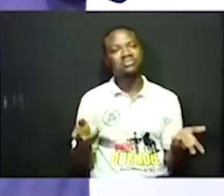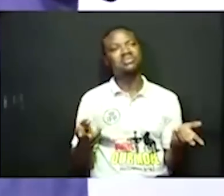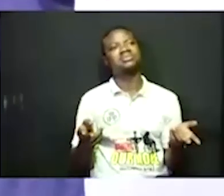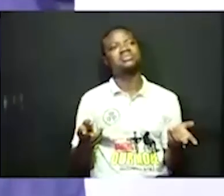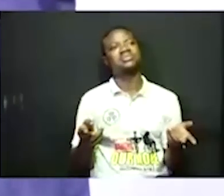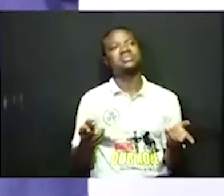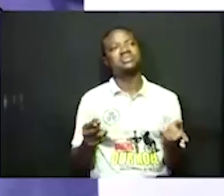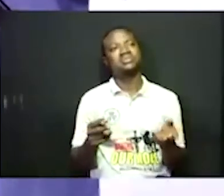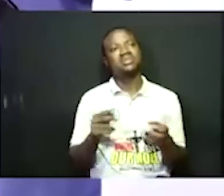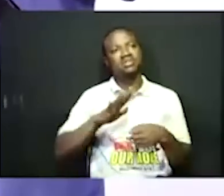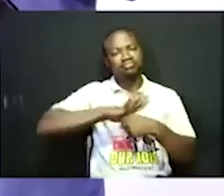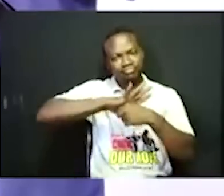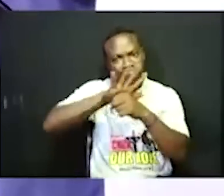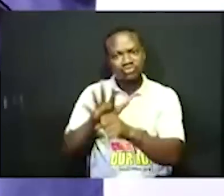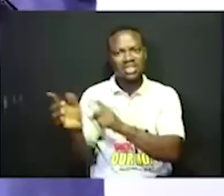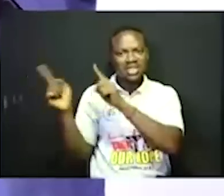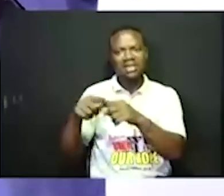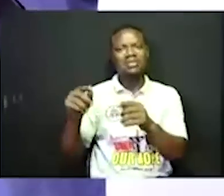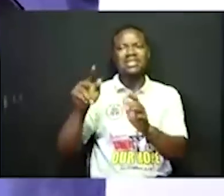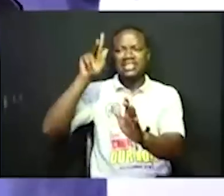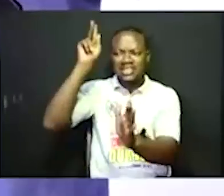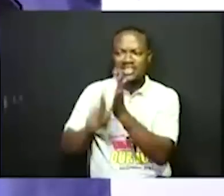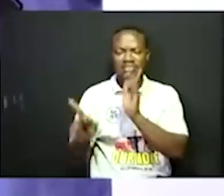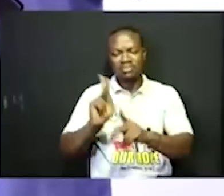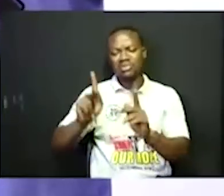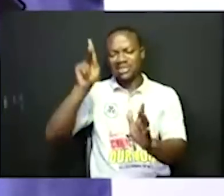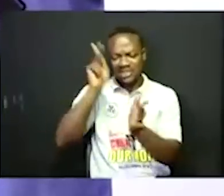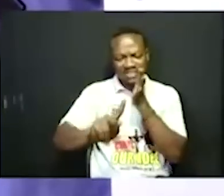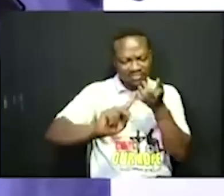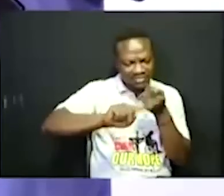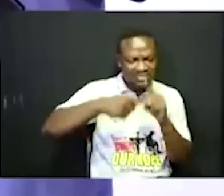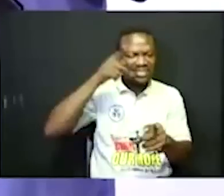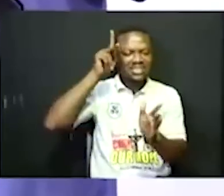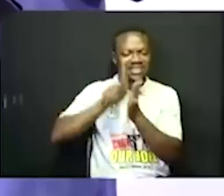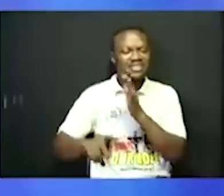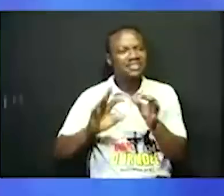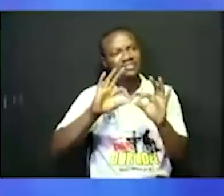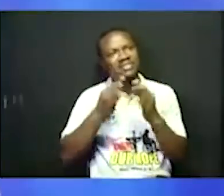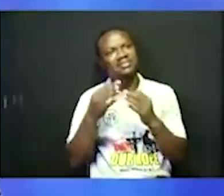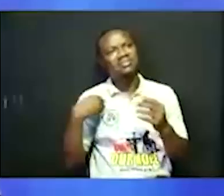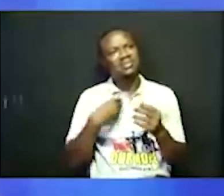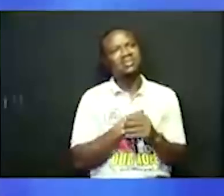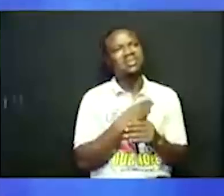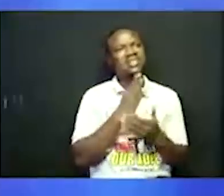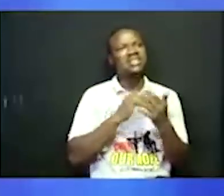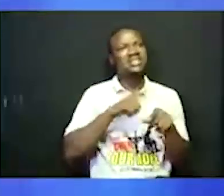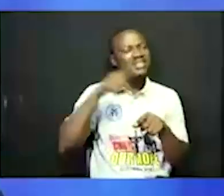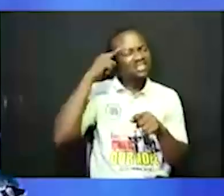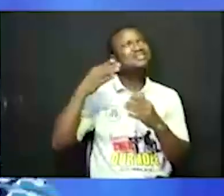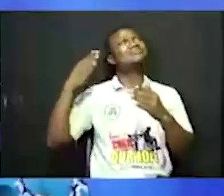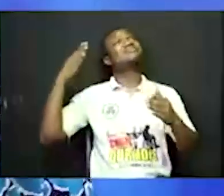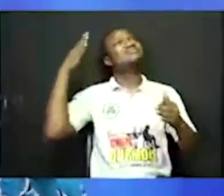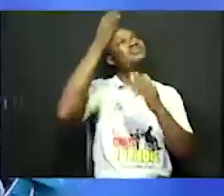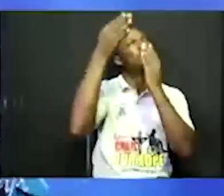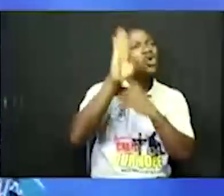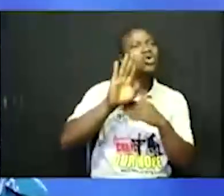This COVID will come and kill relatives, kill friends. And then sometimes you don't know whether you should be offended at God